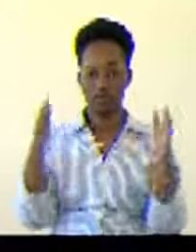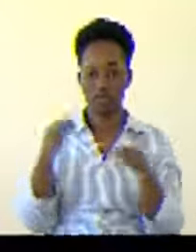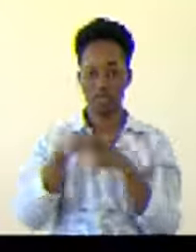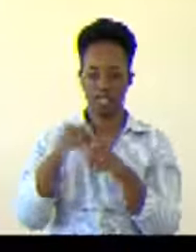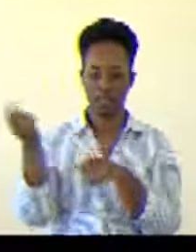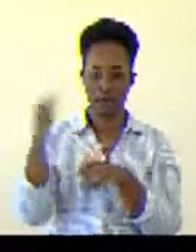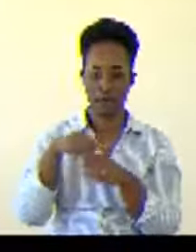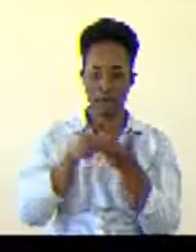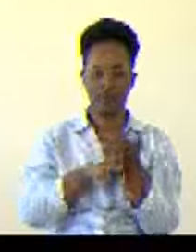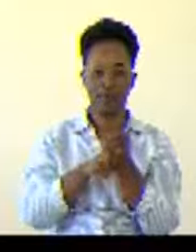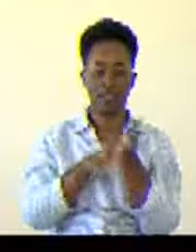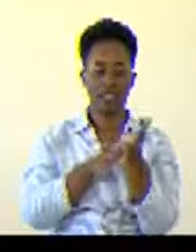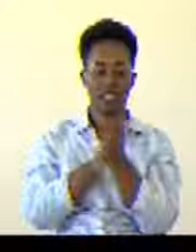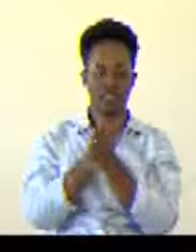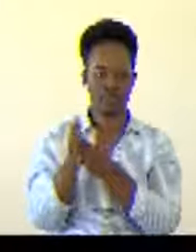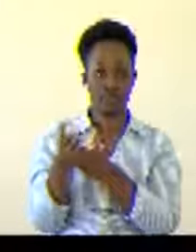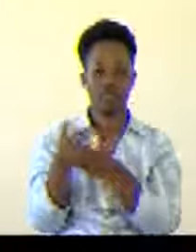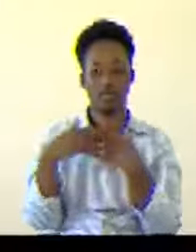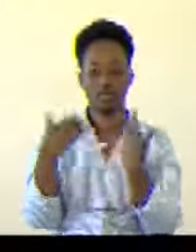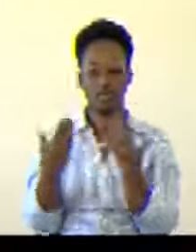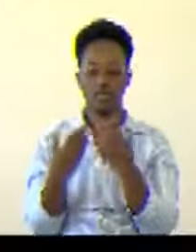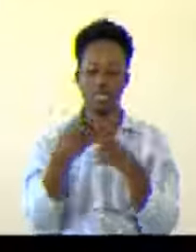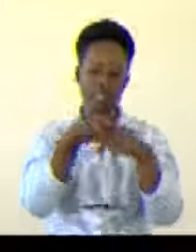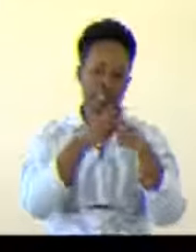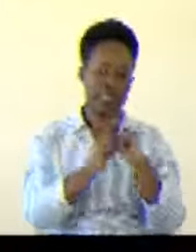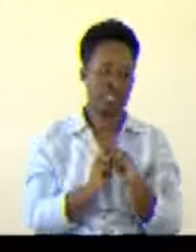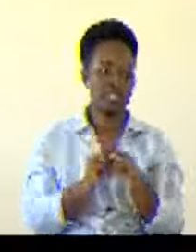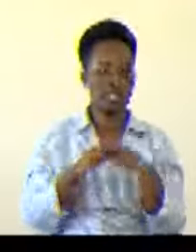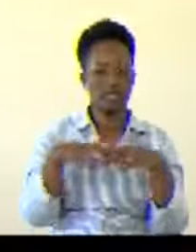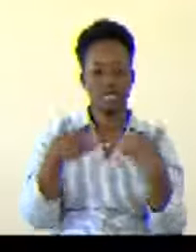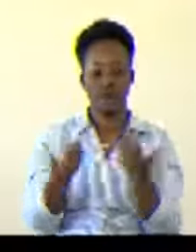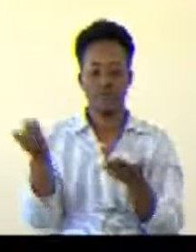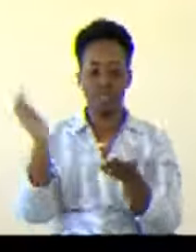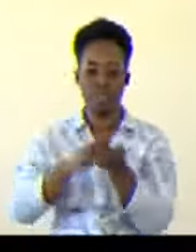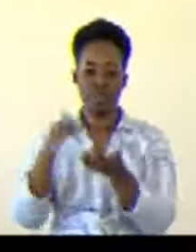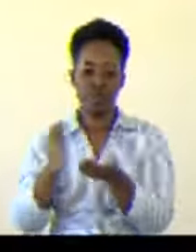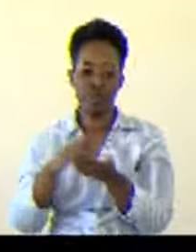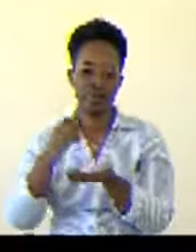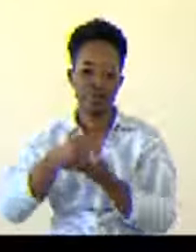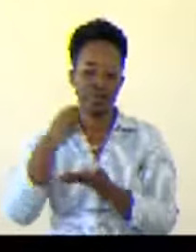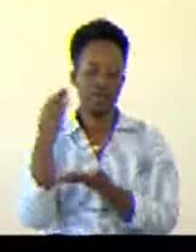like provision for bad debts or doubtful debts, depreciation values,